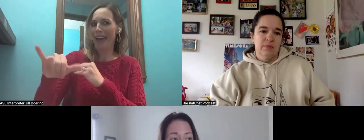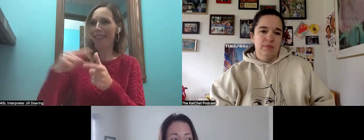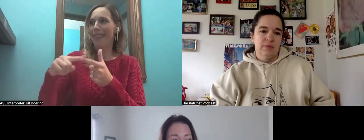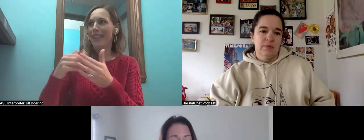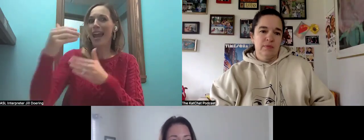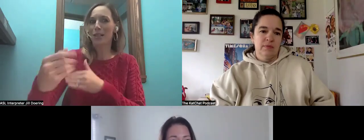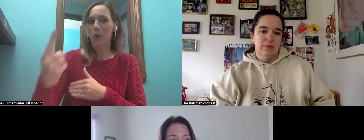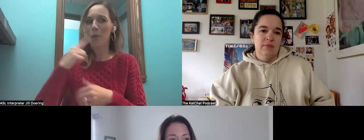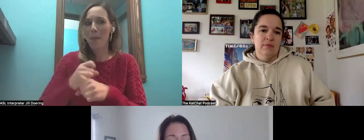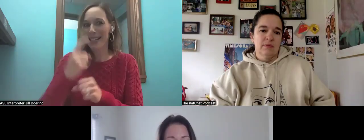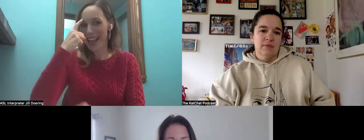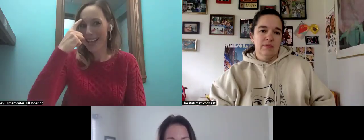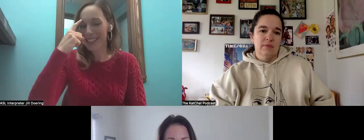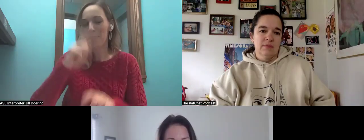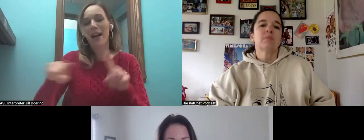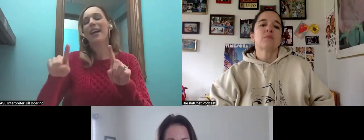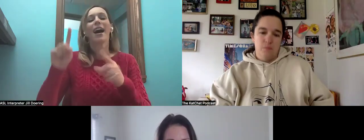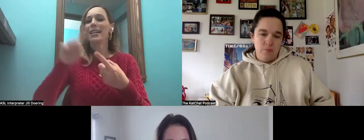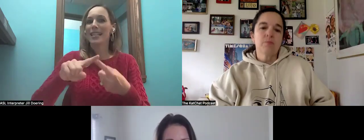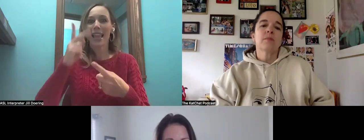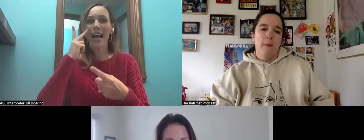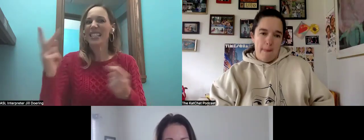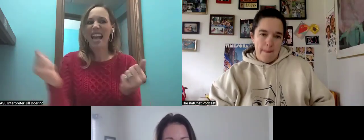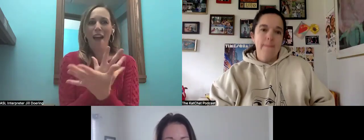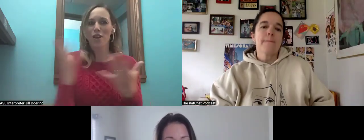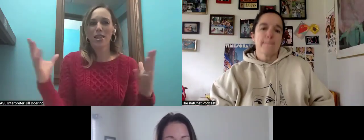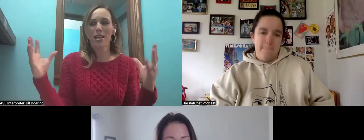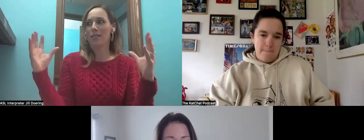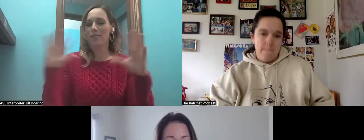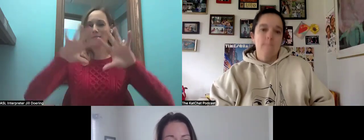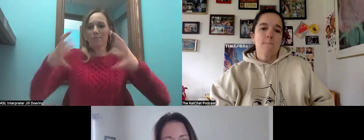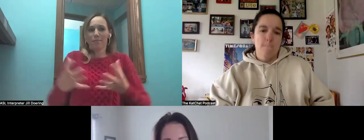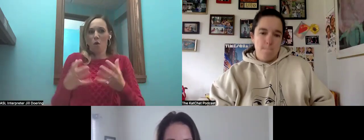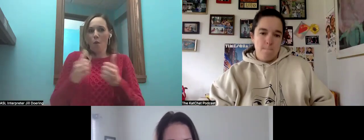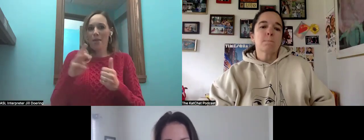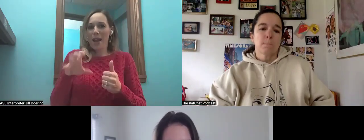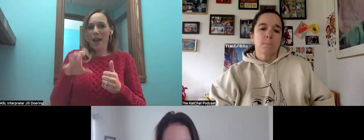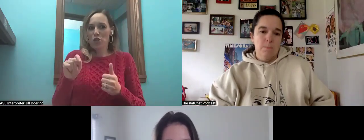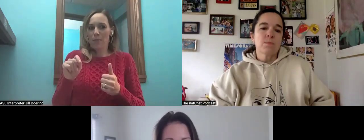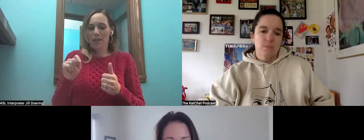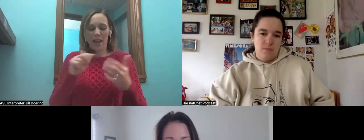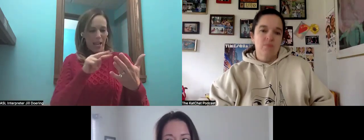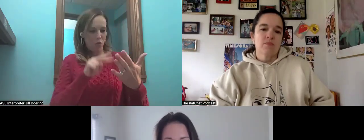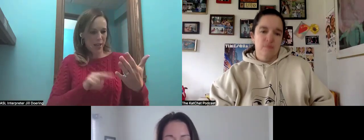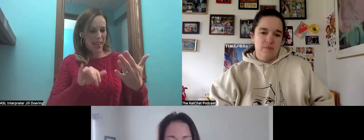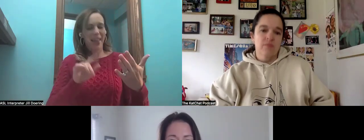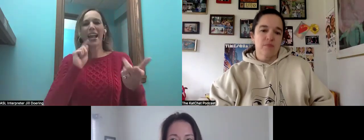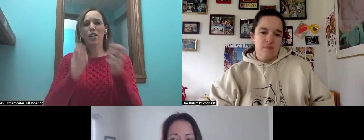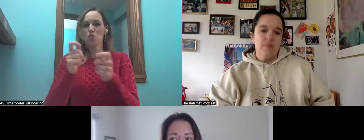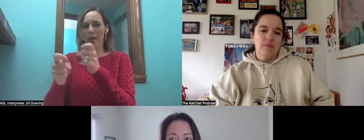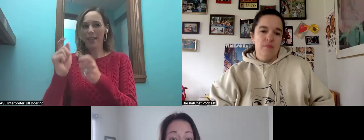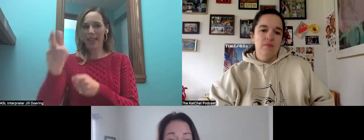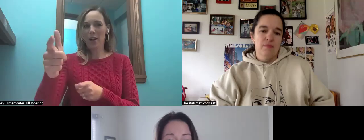so until I see it all into the manuscript, then I can tweak it, so to speak. It's a process,